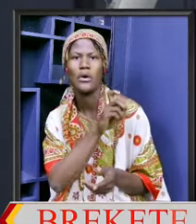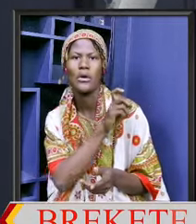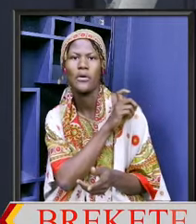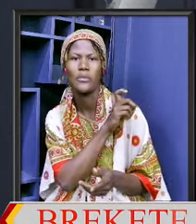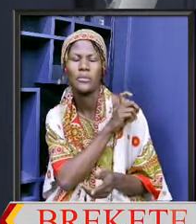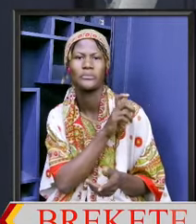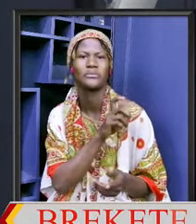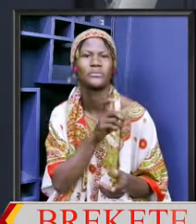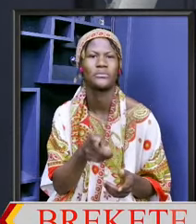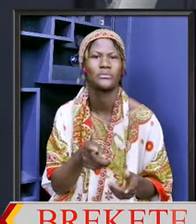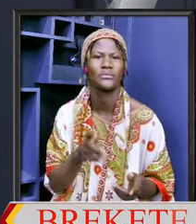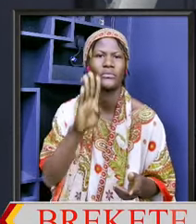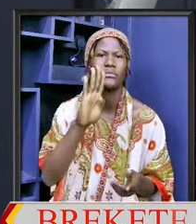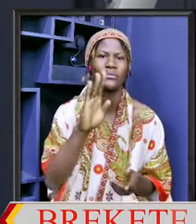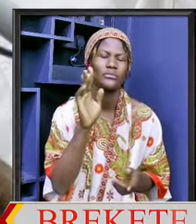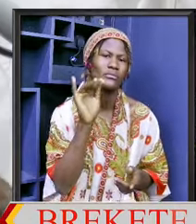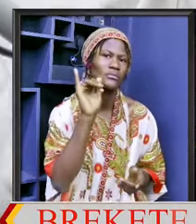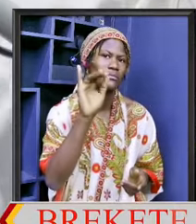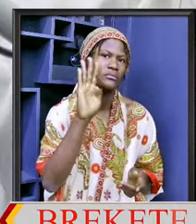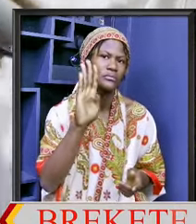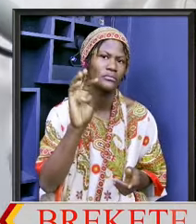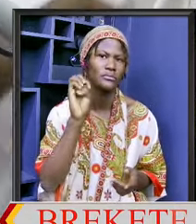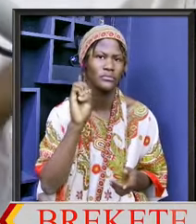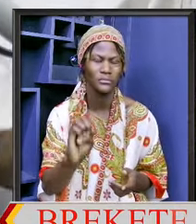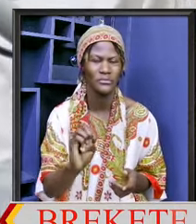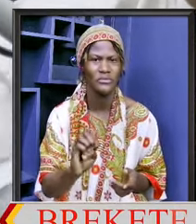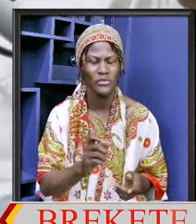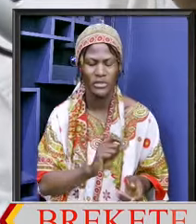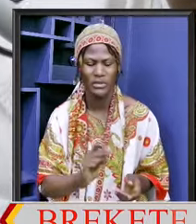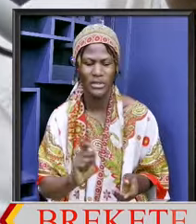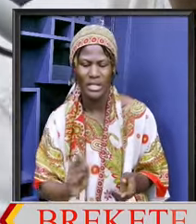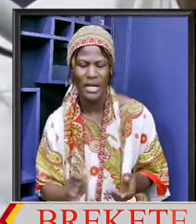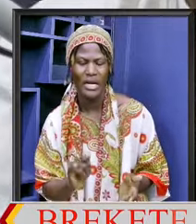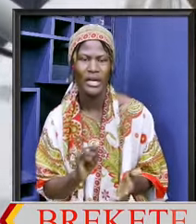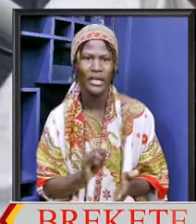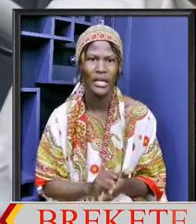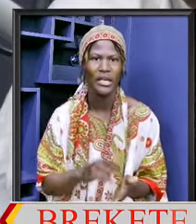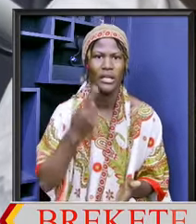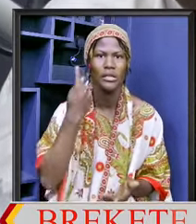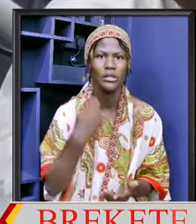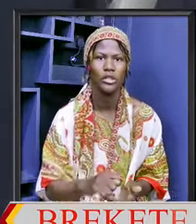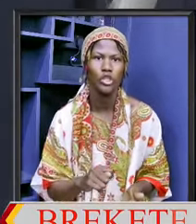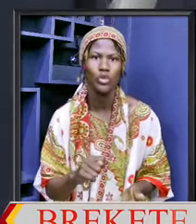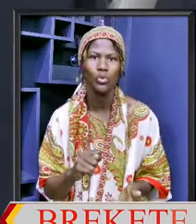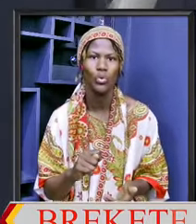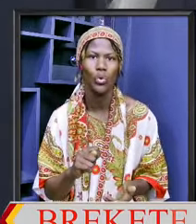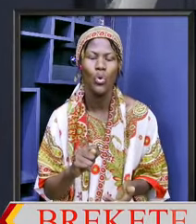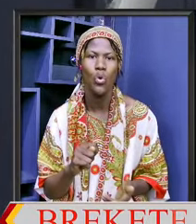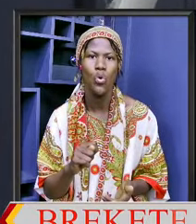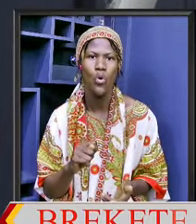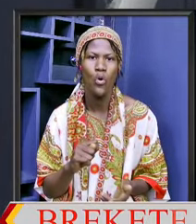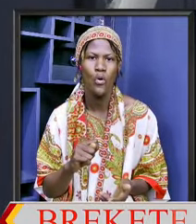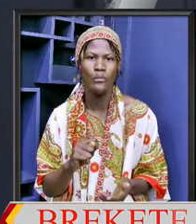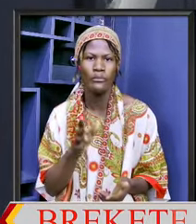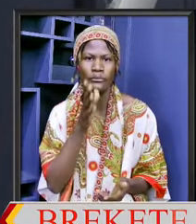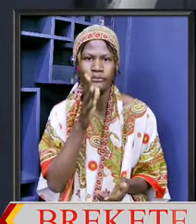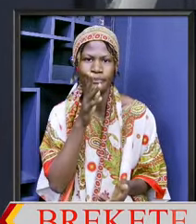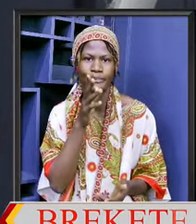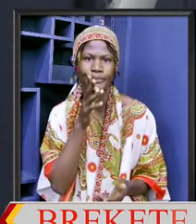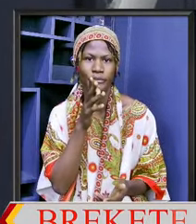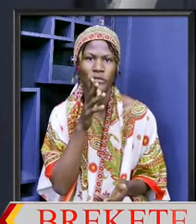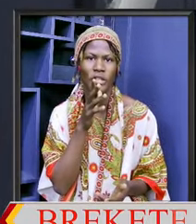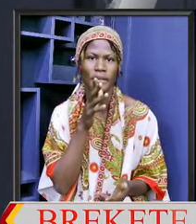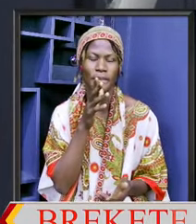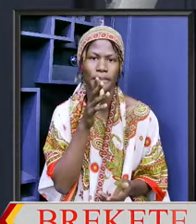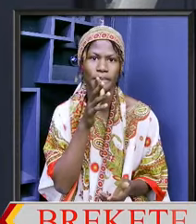bribe. Then police go call right say the woman kidnap her own children. We don't do similar case here. Yes, my when I